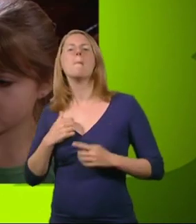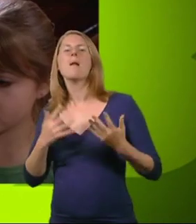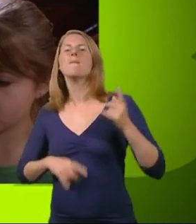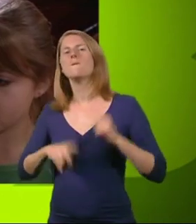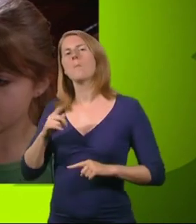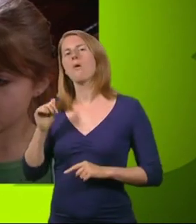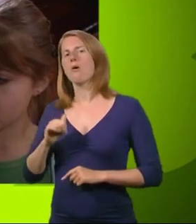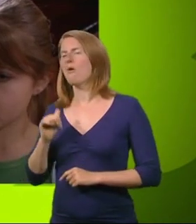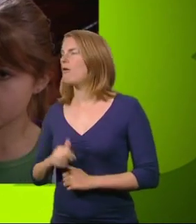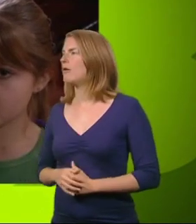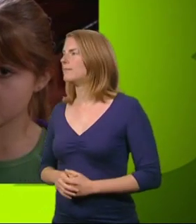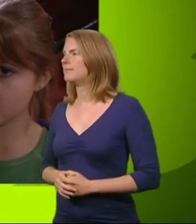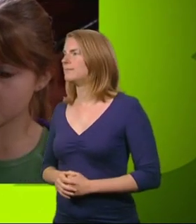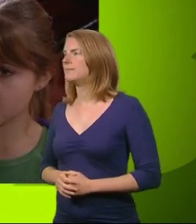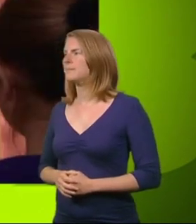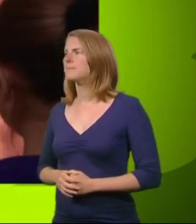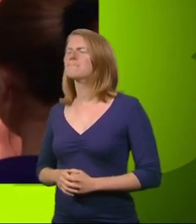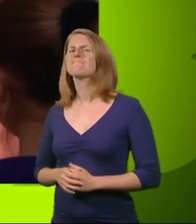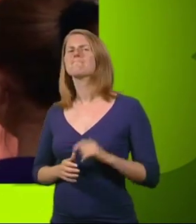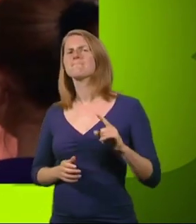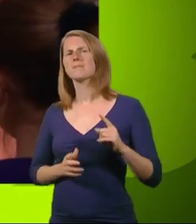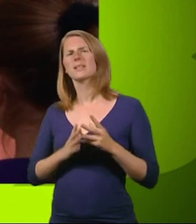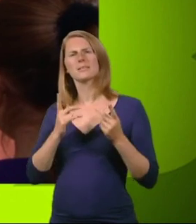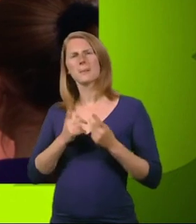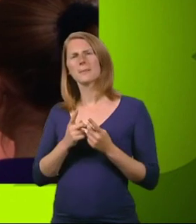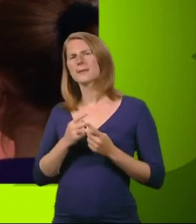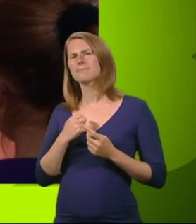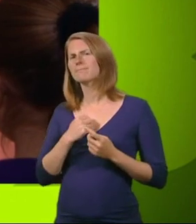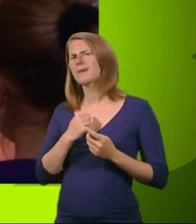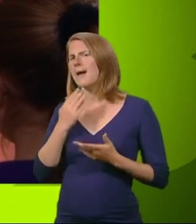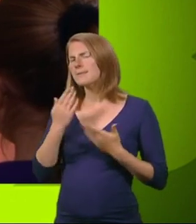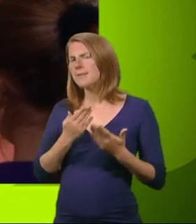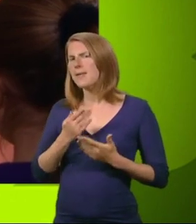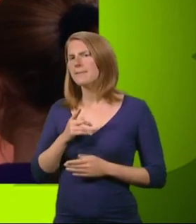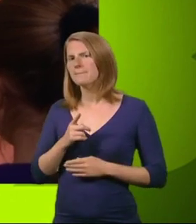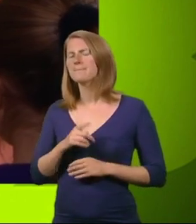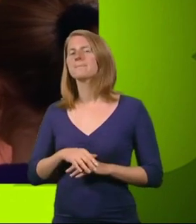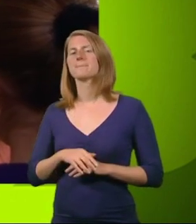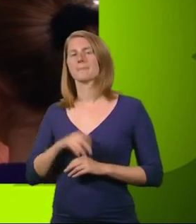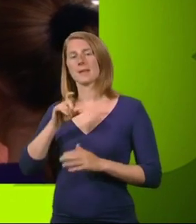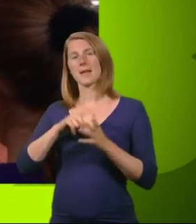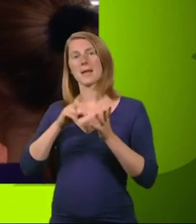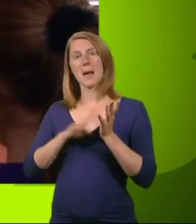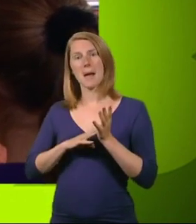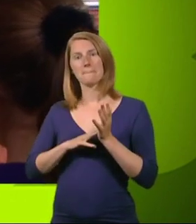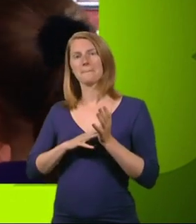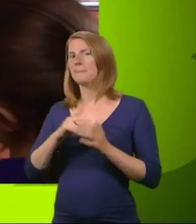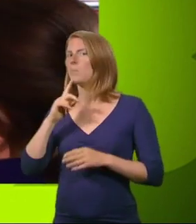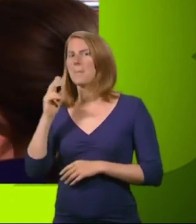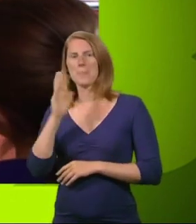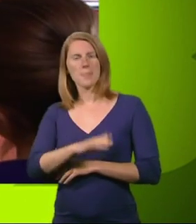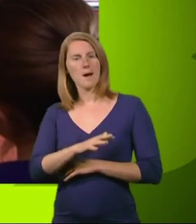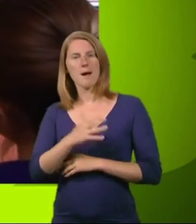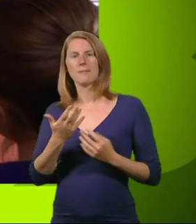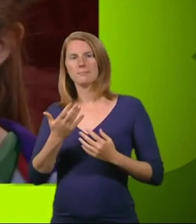play football. Listen, there's something I didn't quite explain. Cam's not going to be there, so I shouldn't even